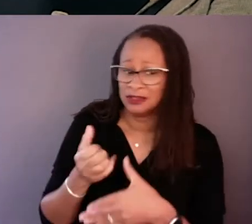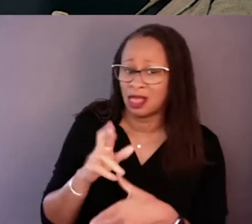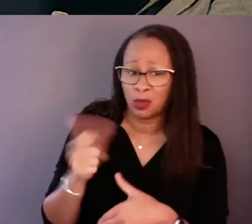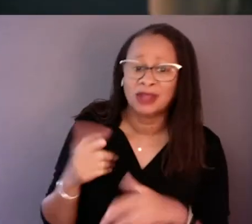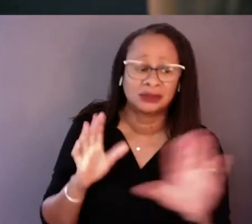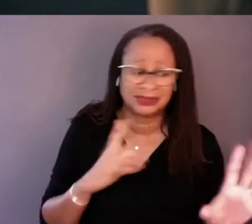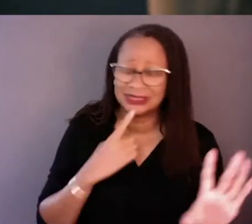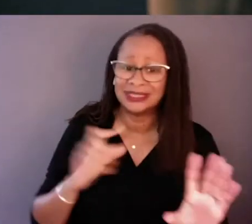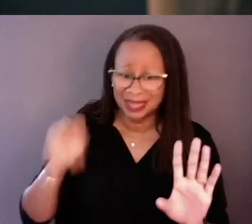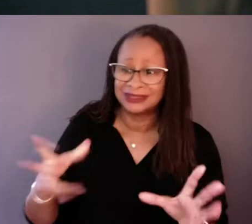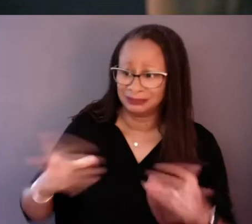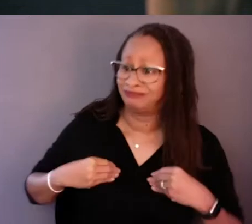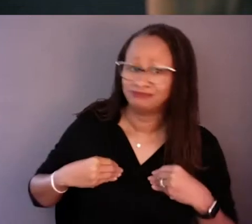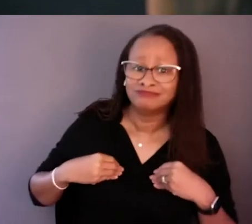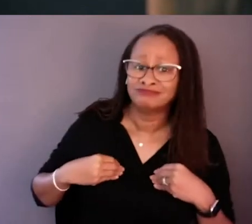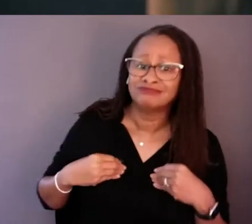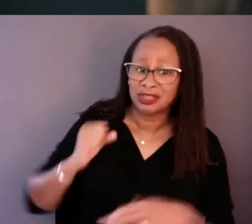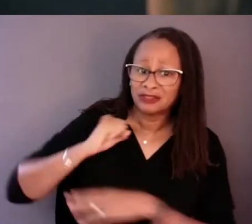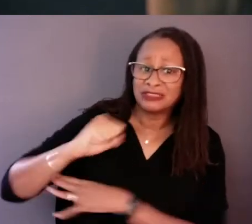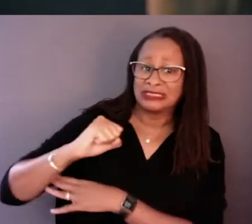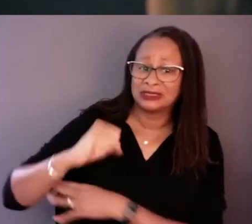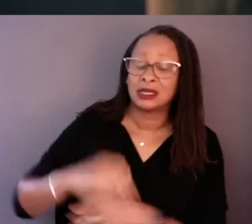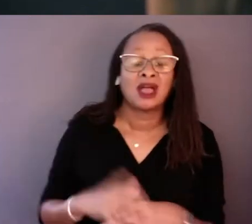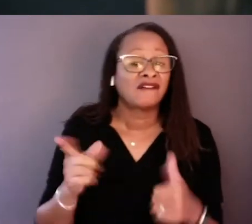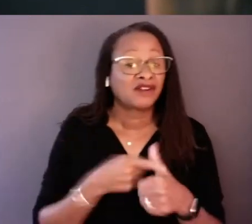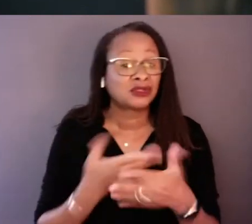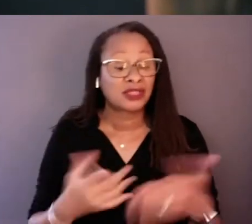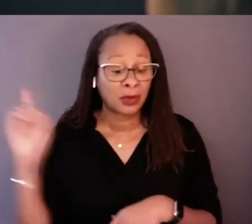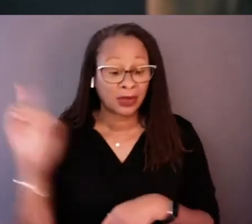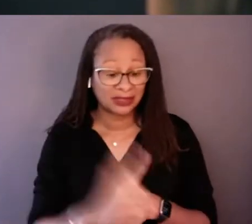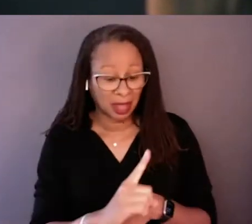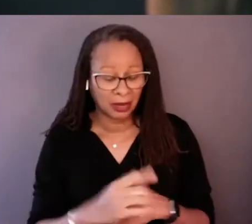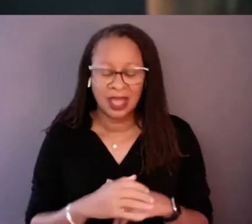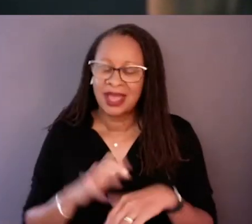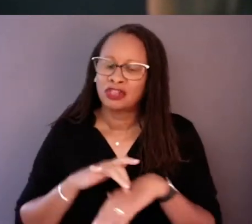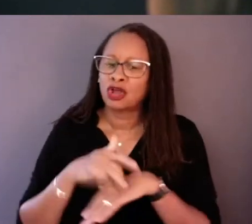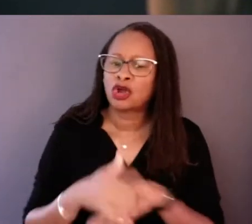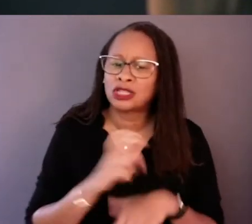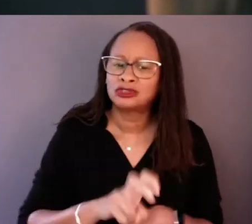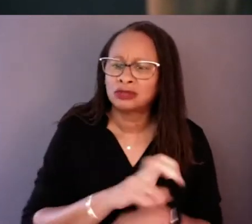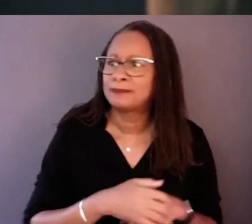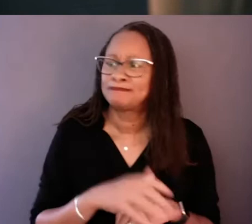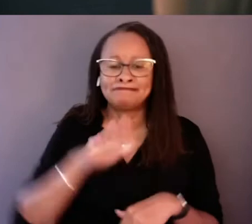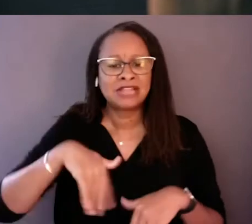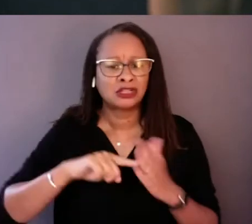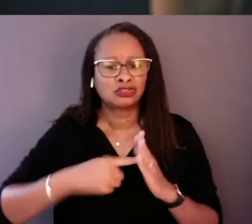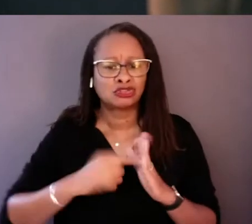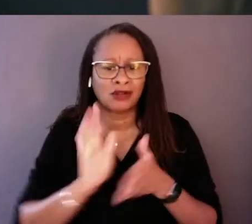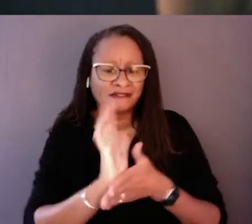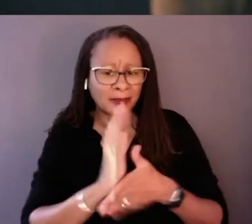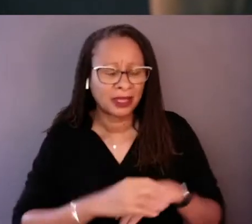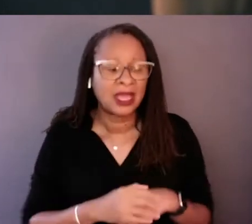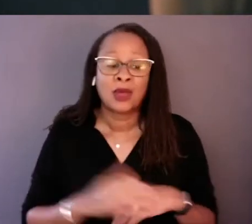first things, I had come down for an early trip. We hadn't even really started filming, and there was this linguist there from UC